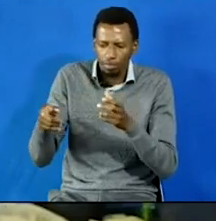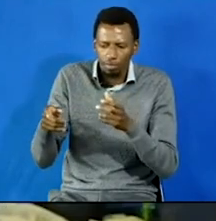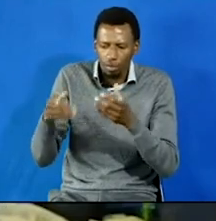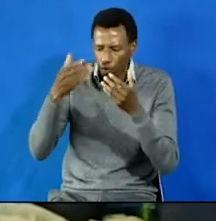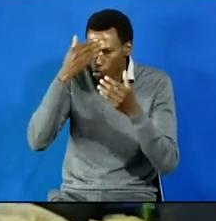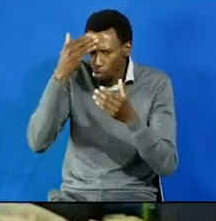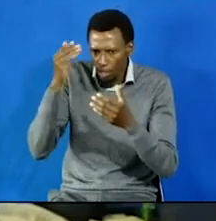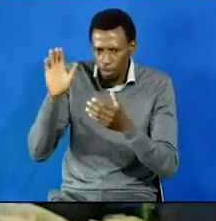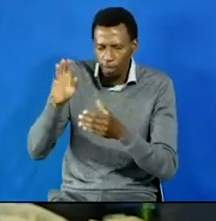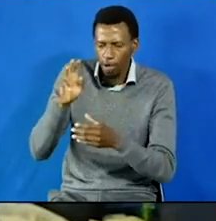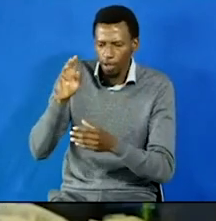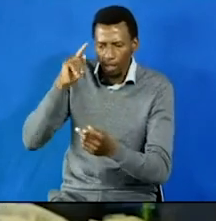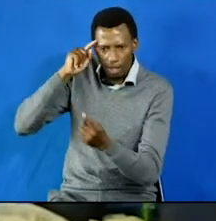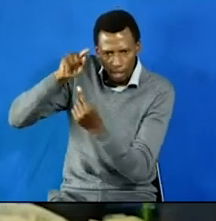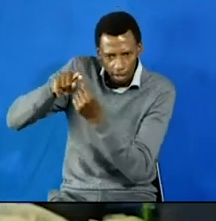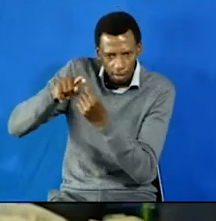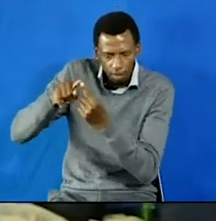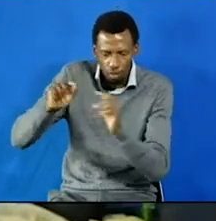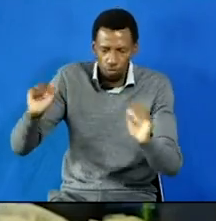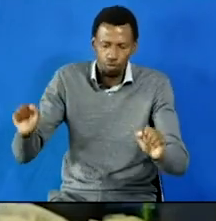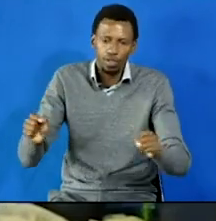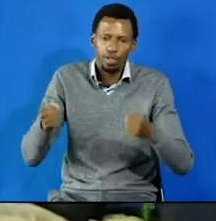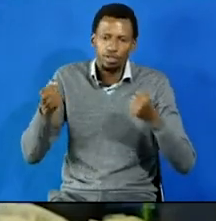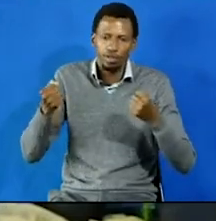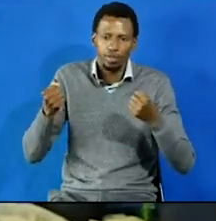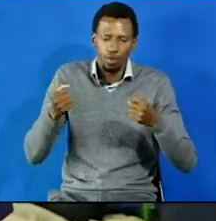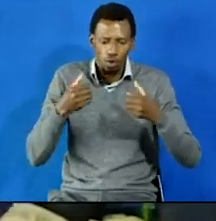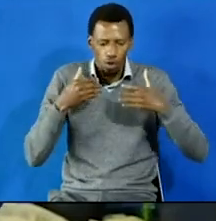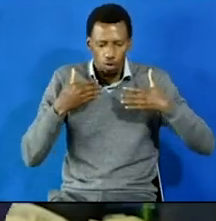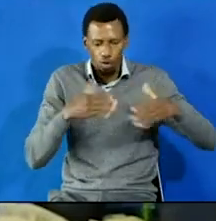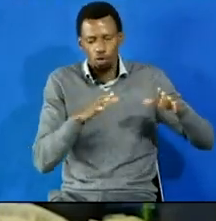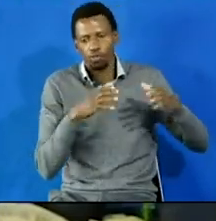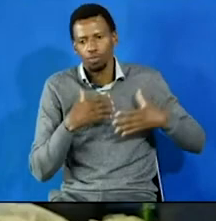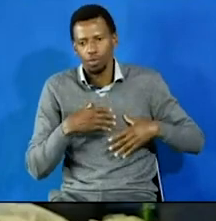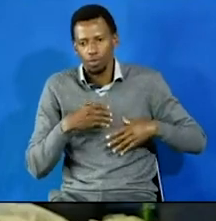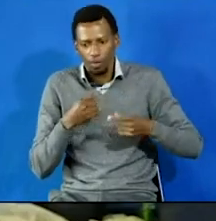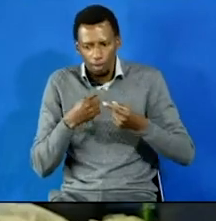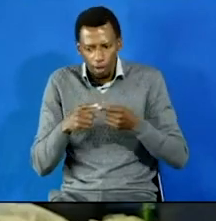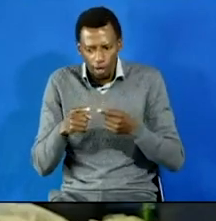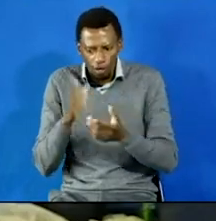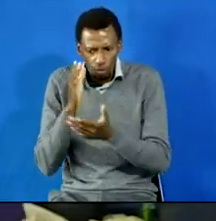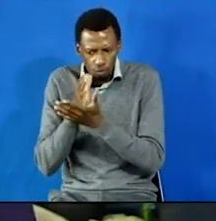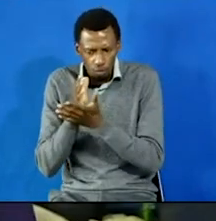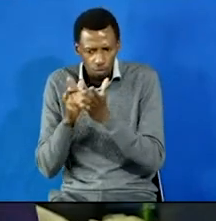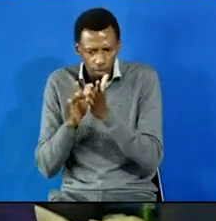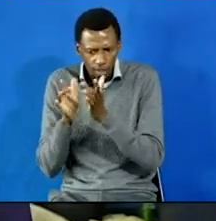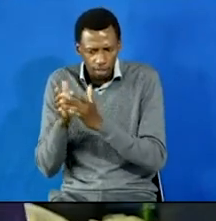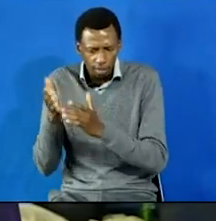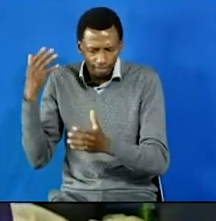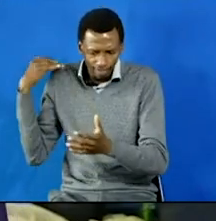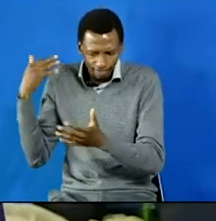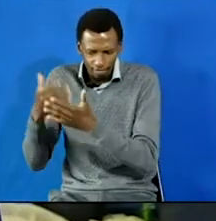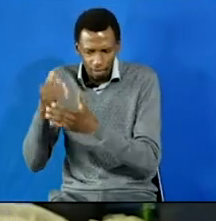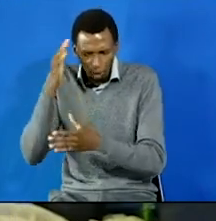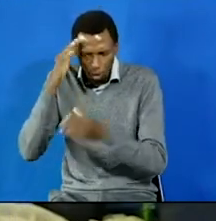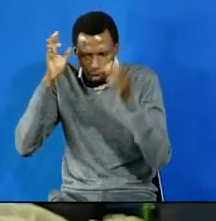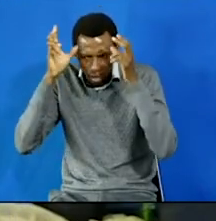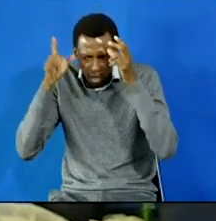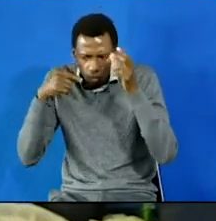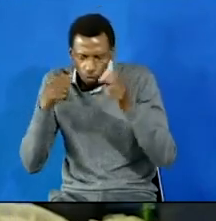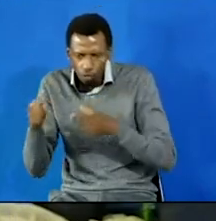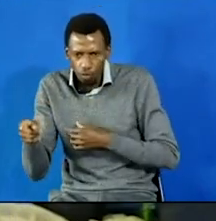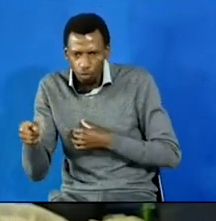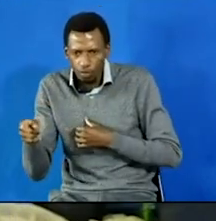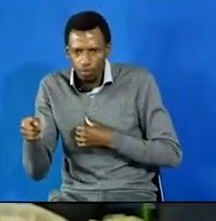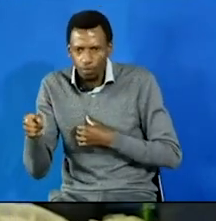beings. But Jesus, because he knew who the devil was, because he knew that the